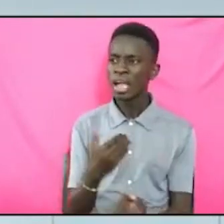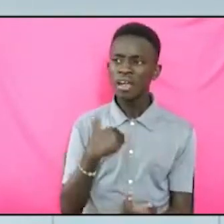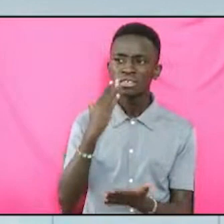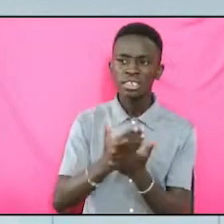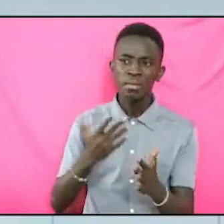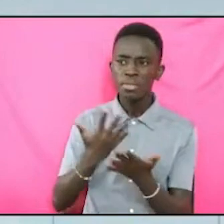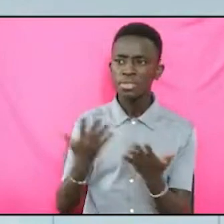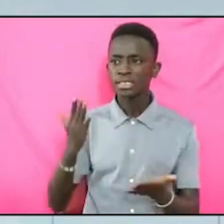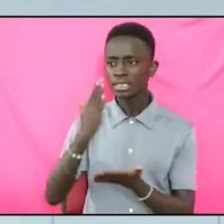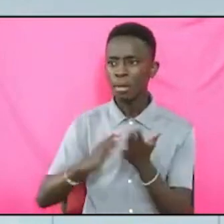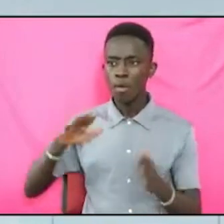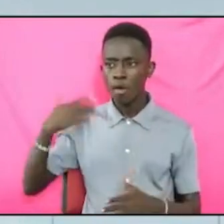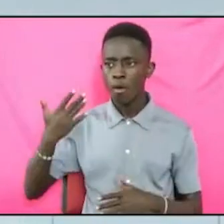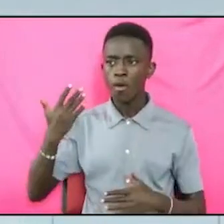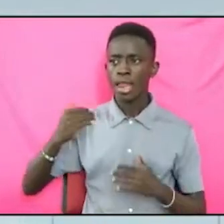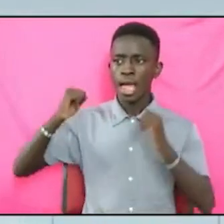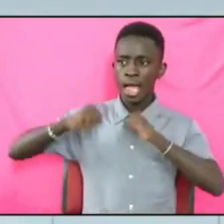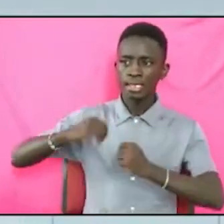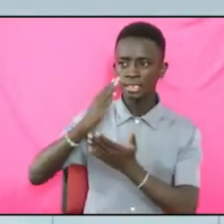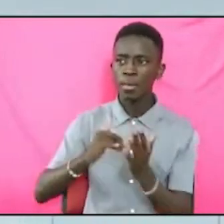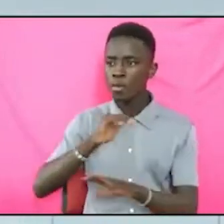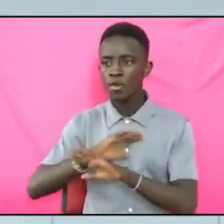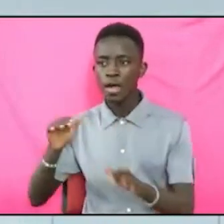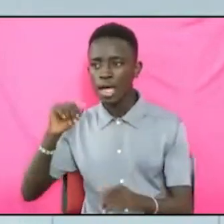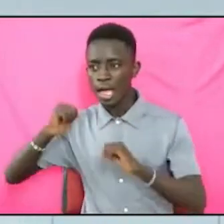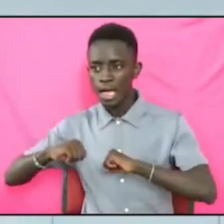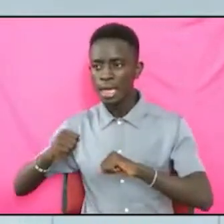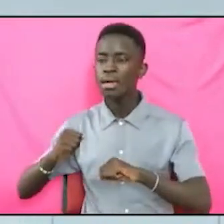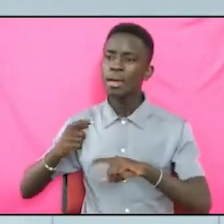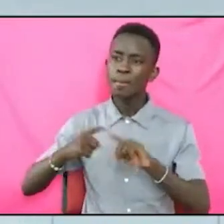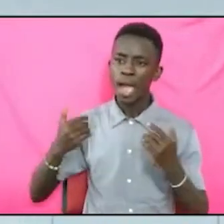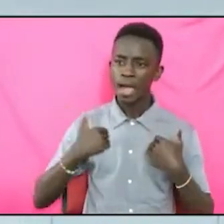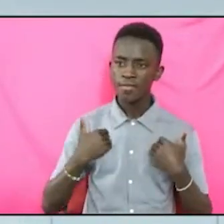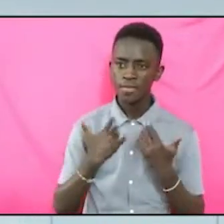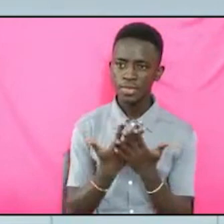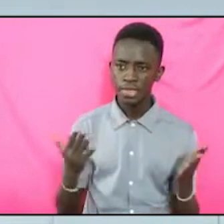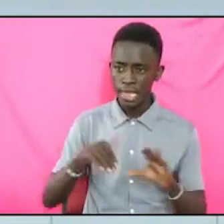we can agree on this. Even if we don't agree, we have to agree. There are things that in life